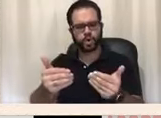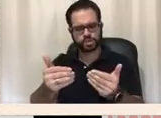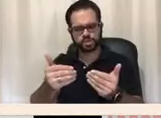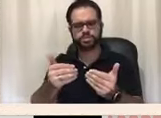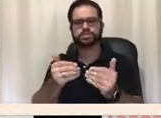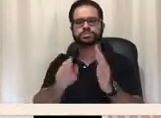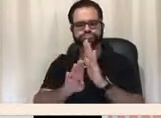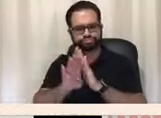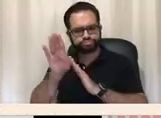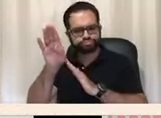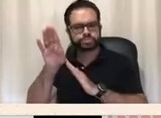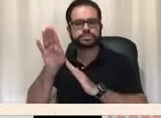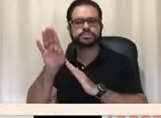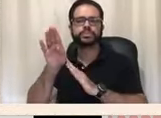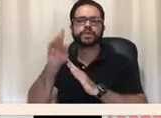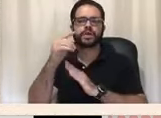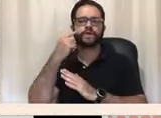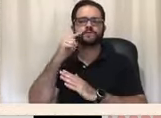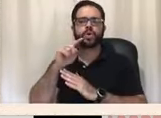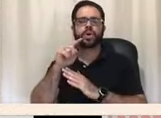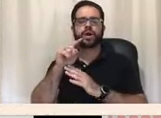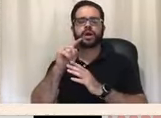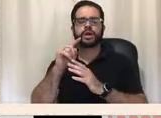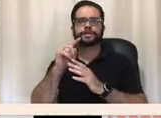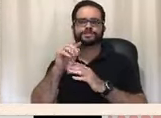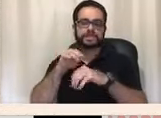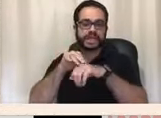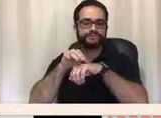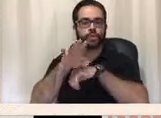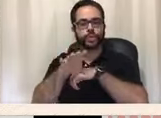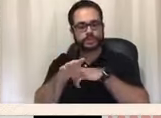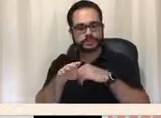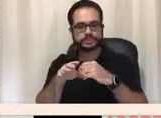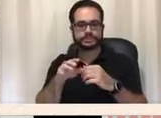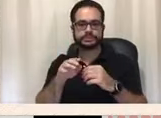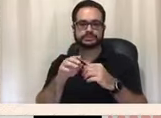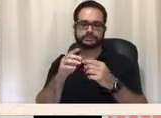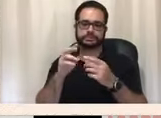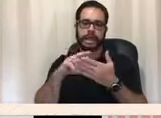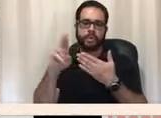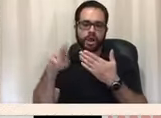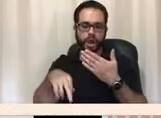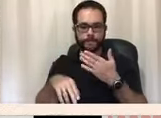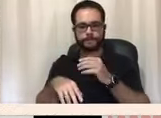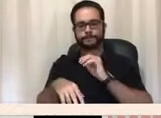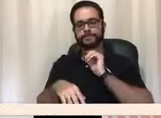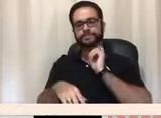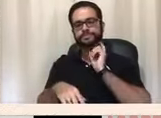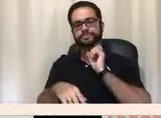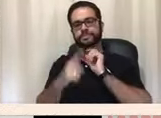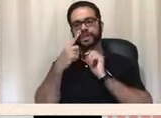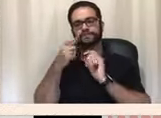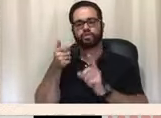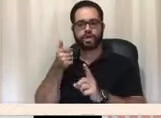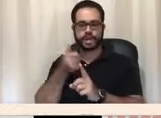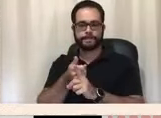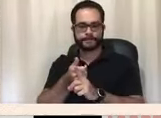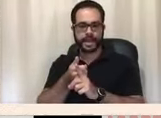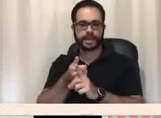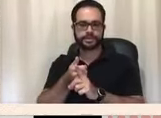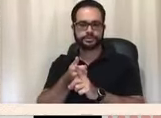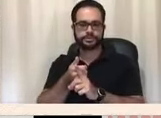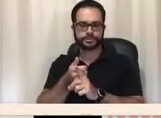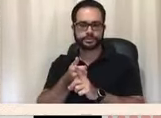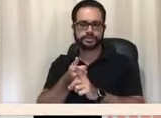to influence outcomes and to impact the success